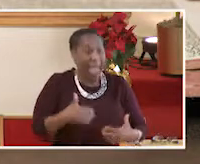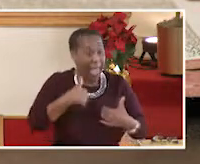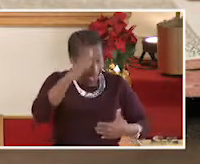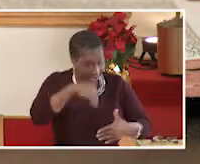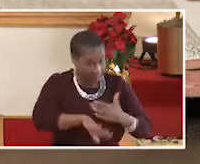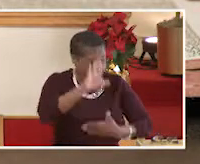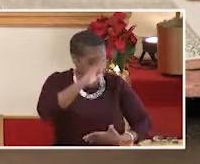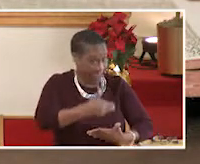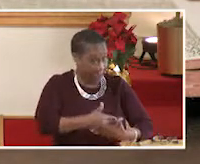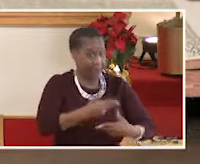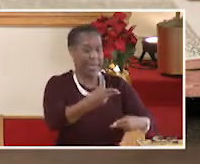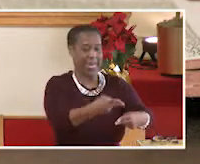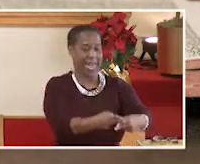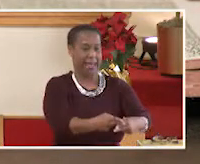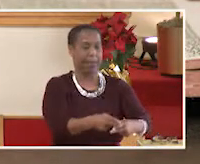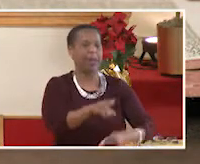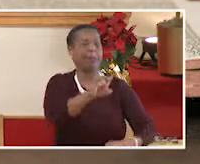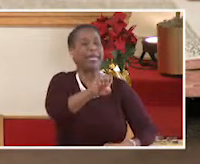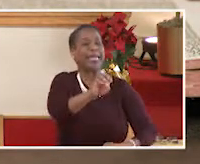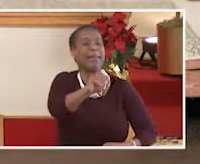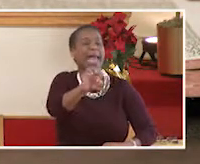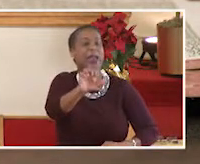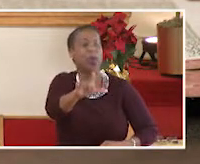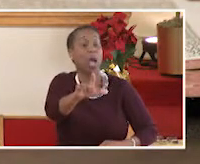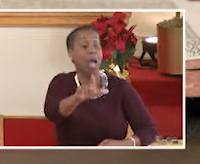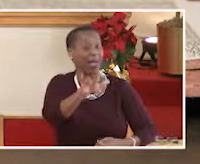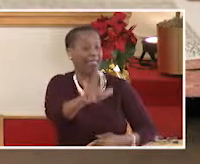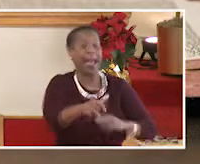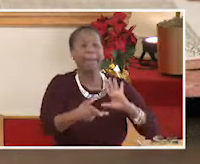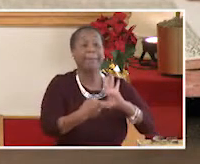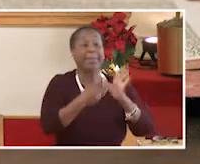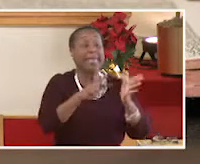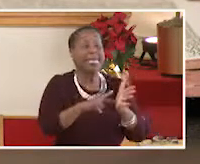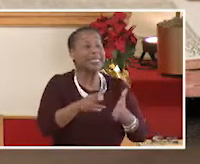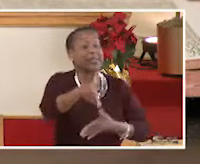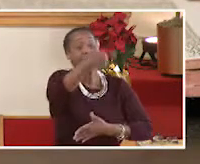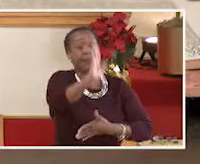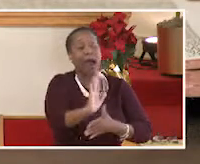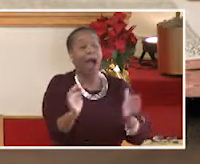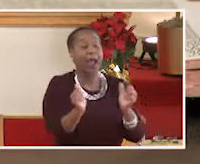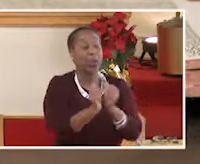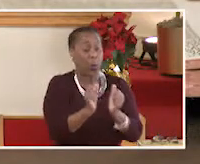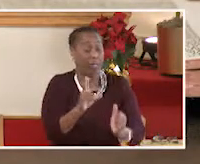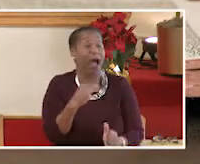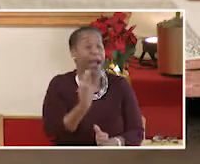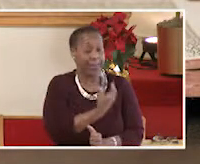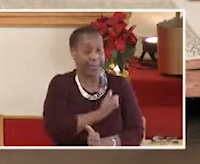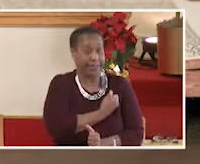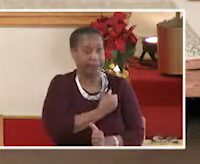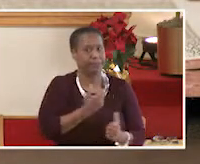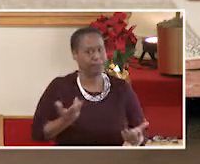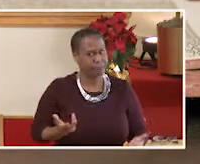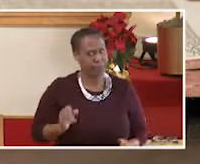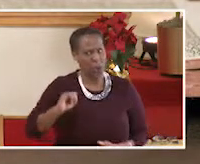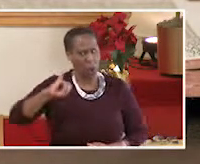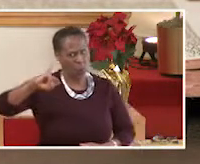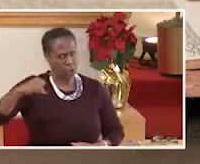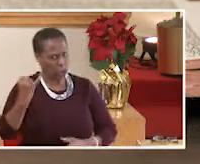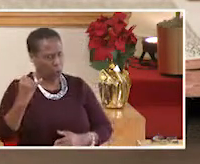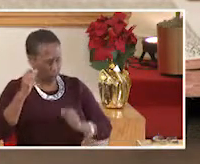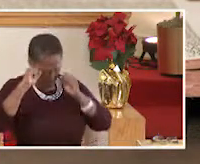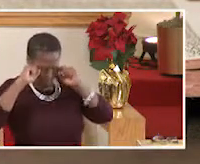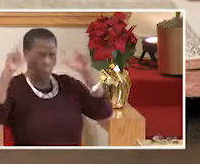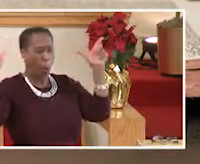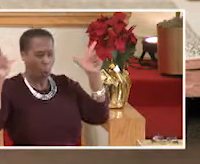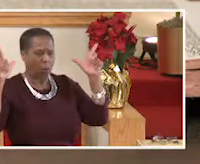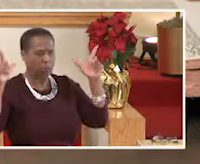shall name him Emmanuel," which means God is with us. When Joseph awoke from